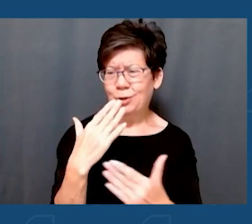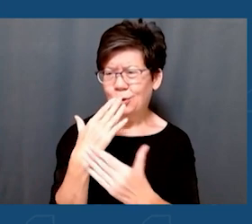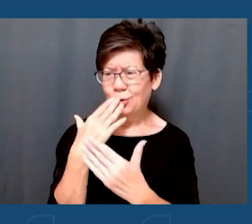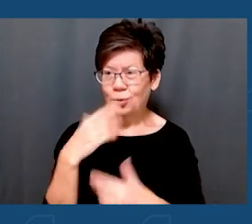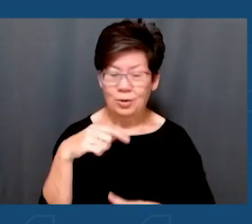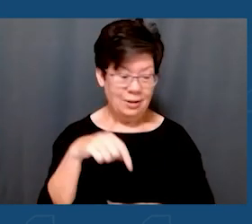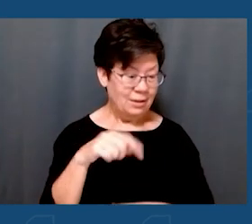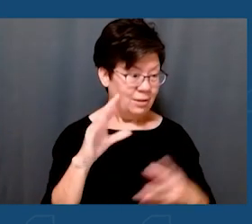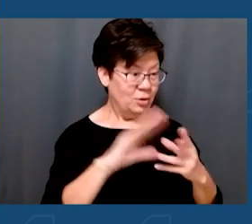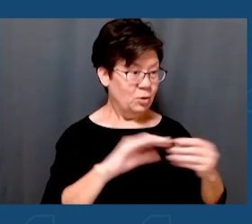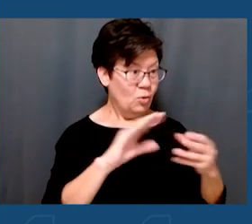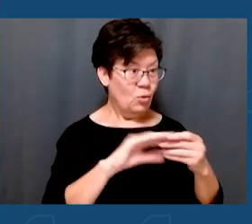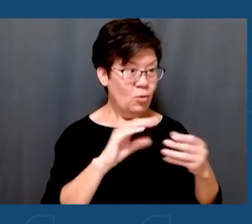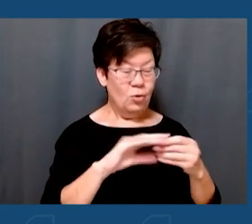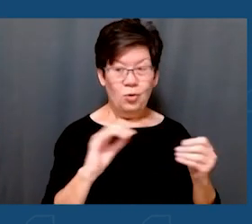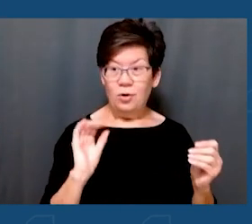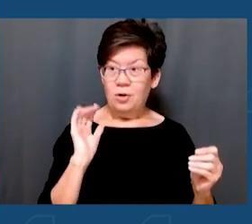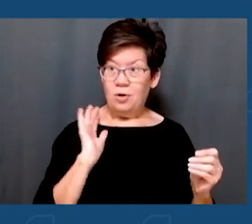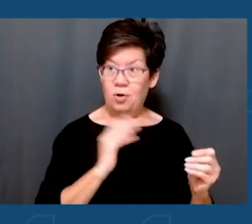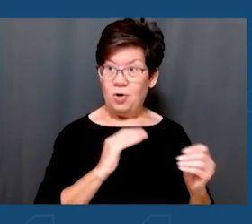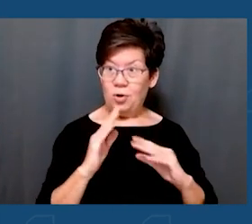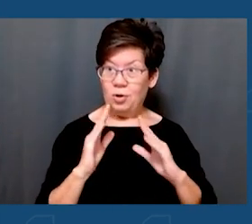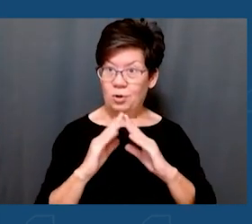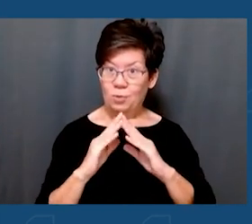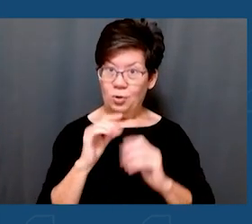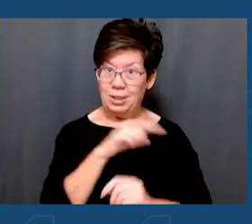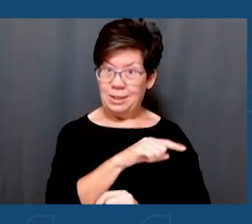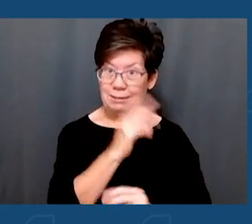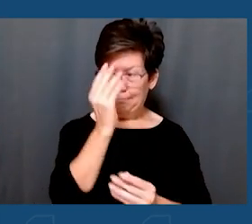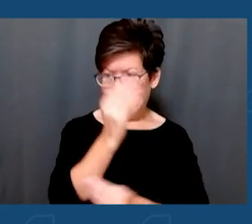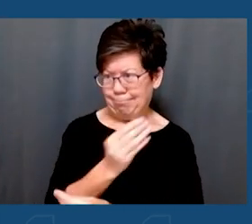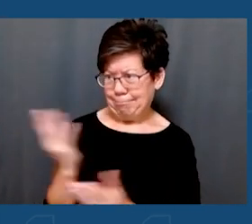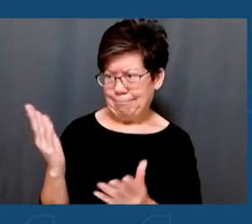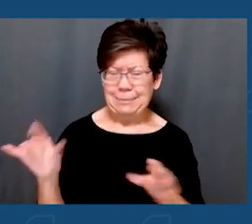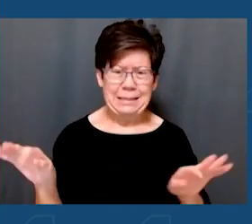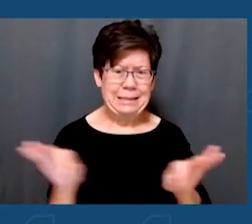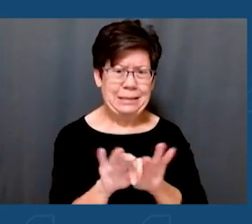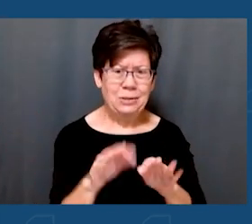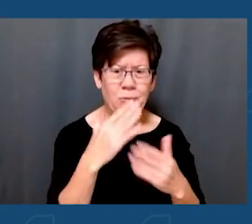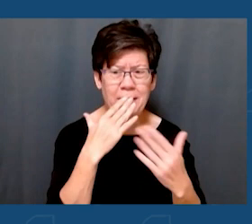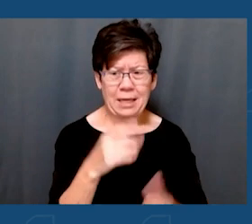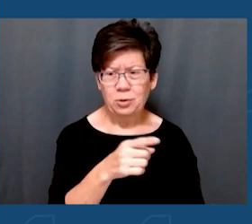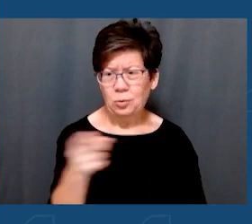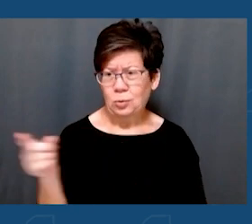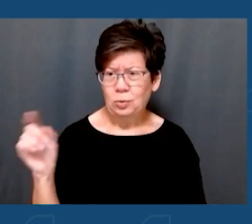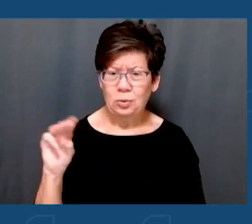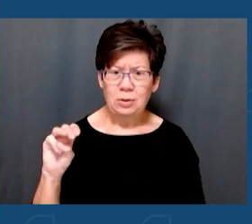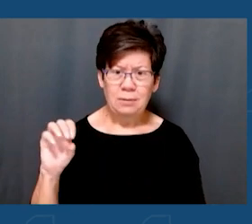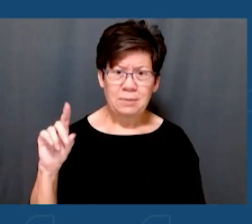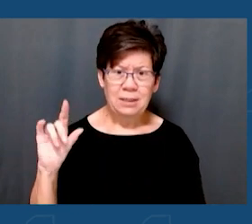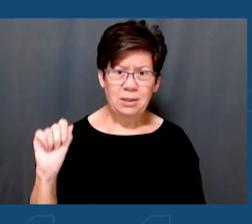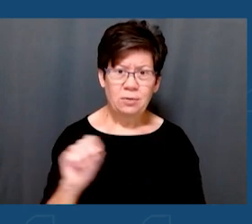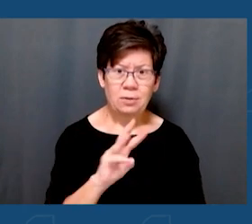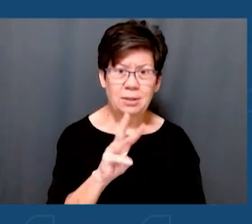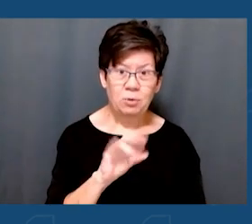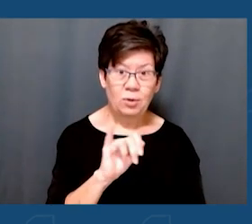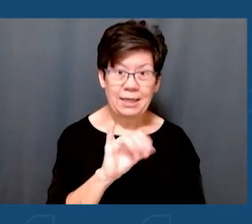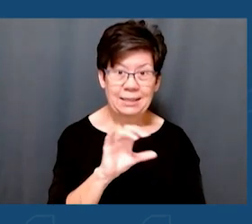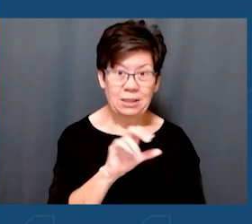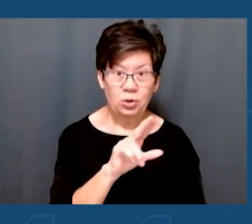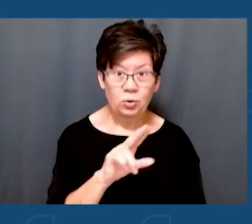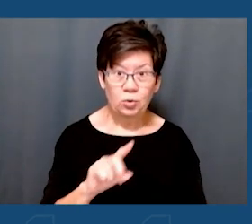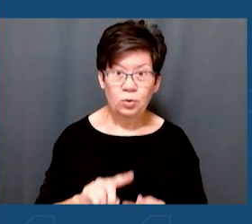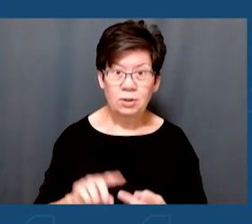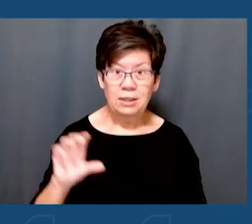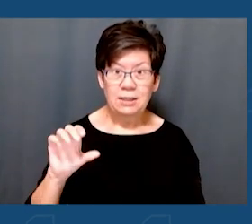important to all communities. So thank you very much to all the media. WICU, CBS